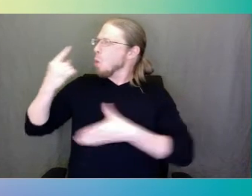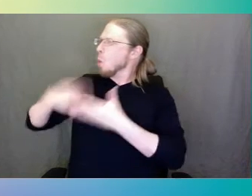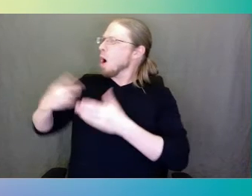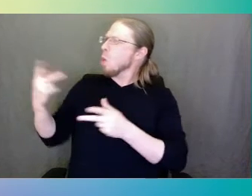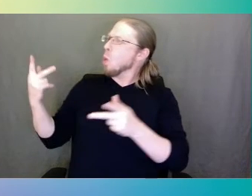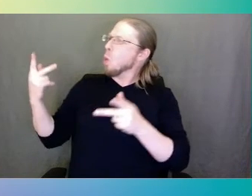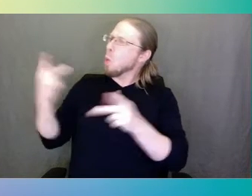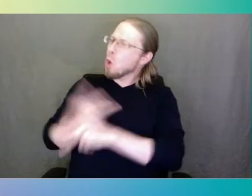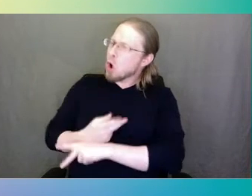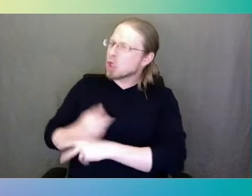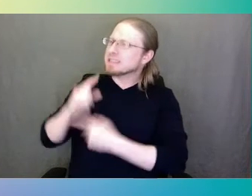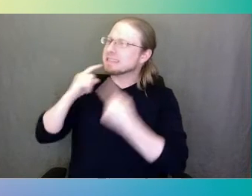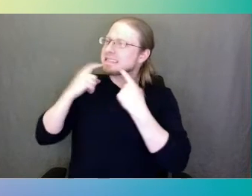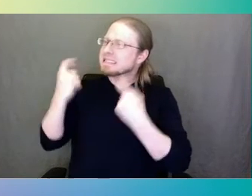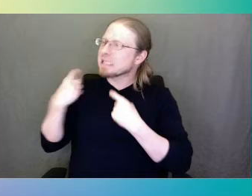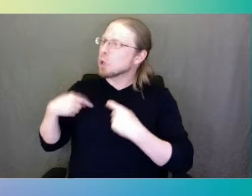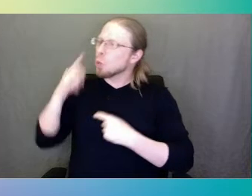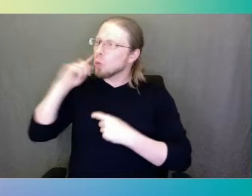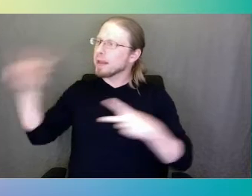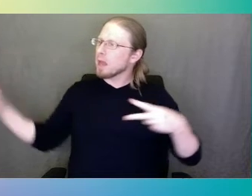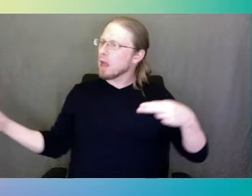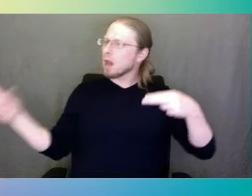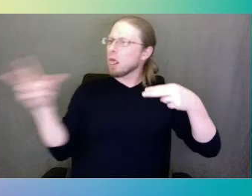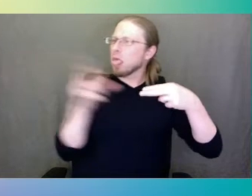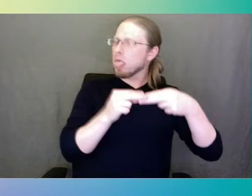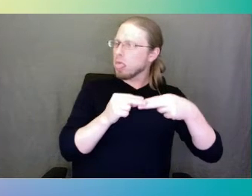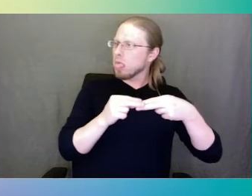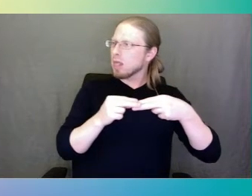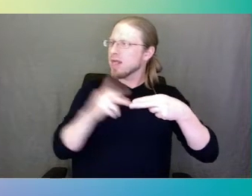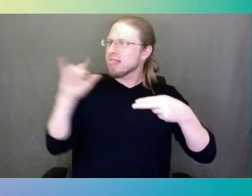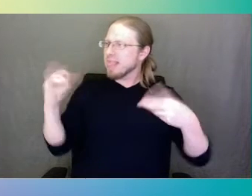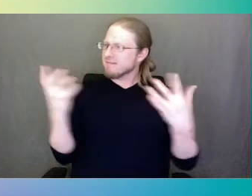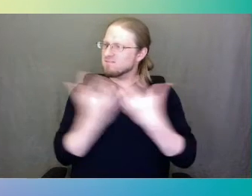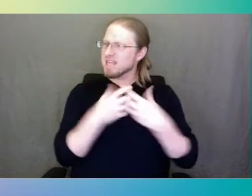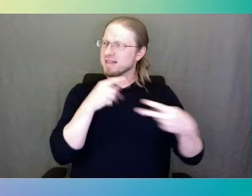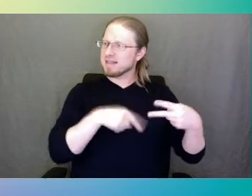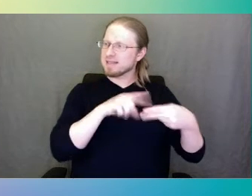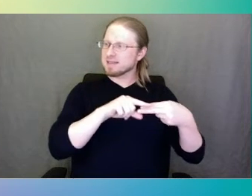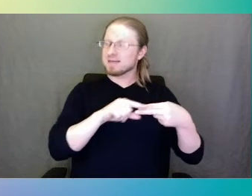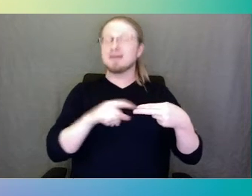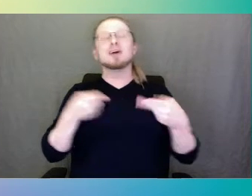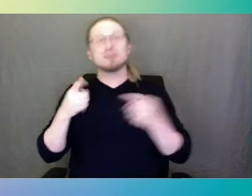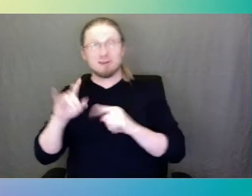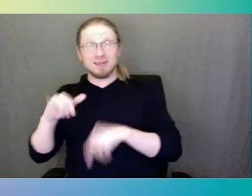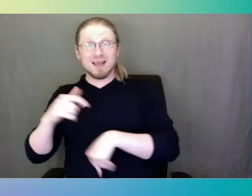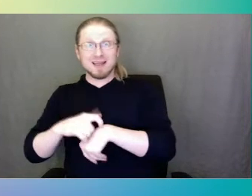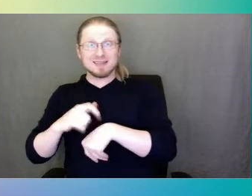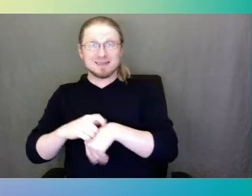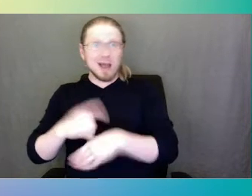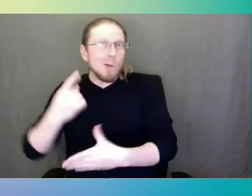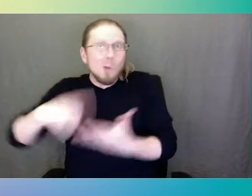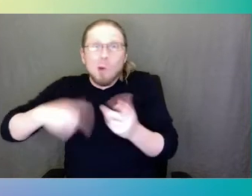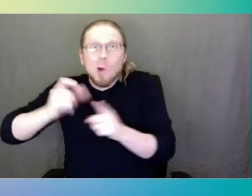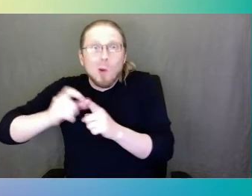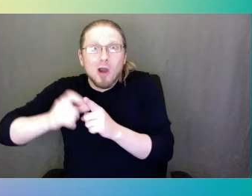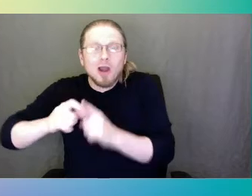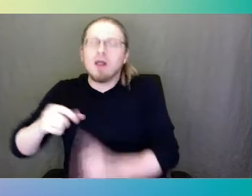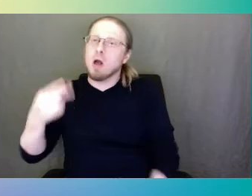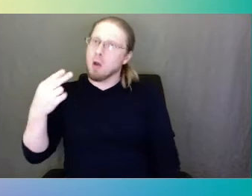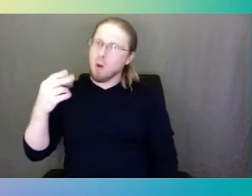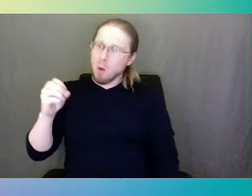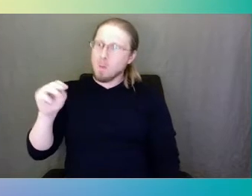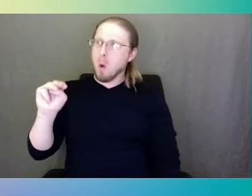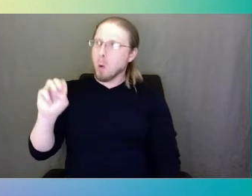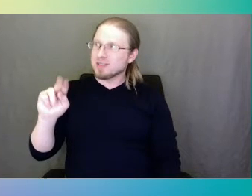the translation team in the 1930s, that word was homosexual. So now we're going to go back to Ed